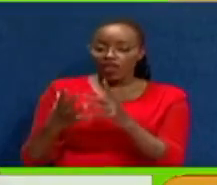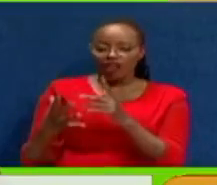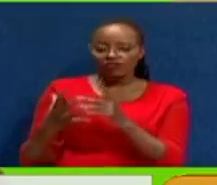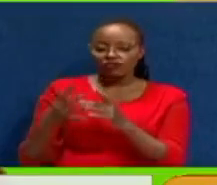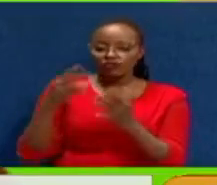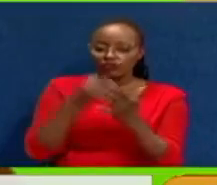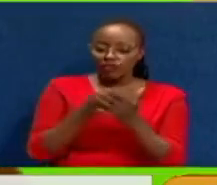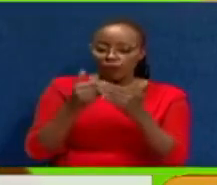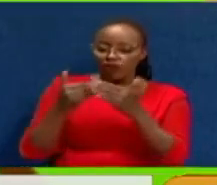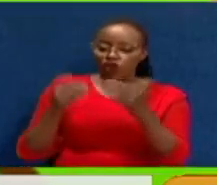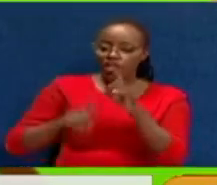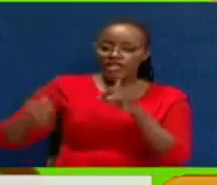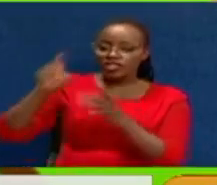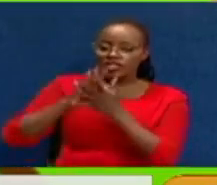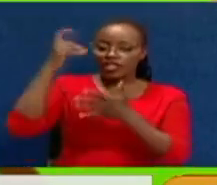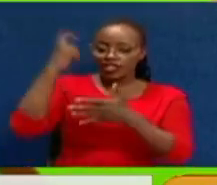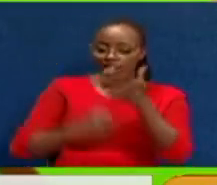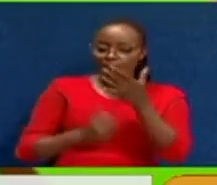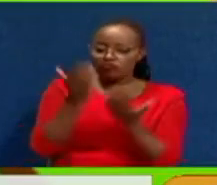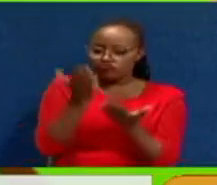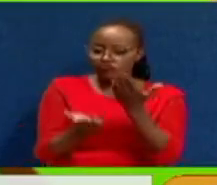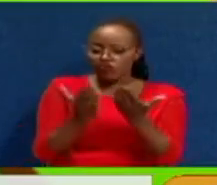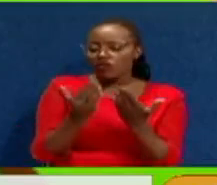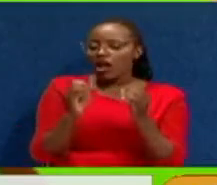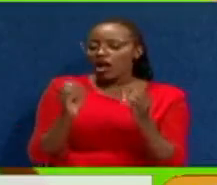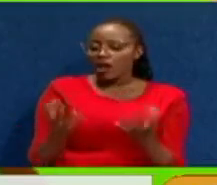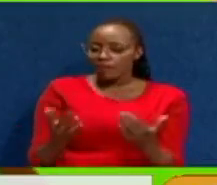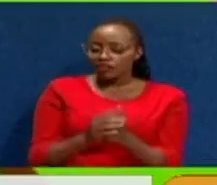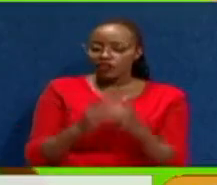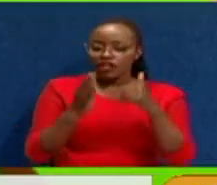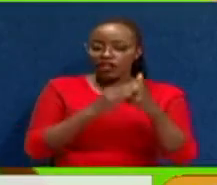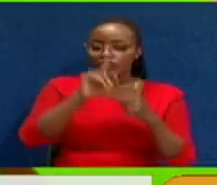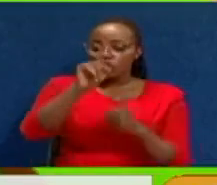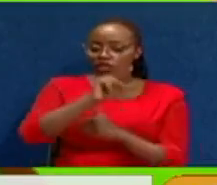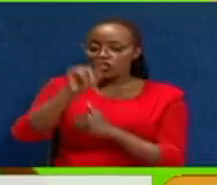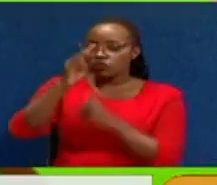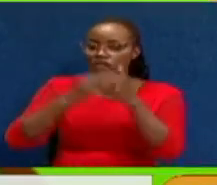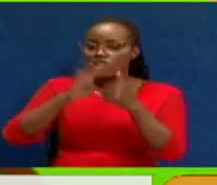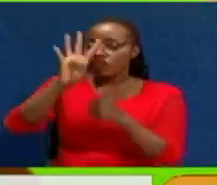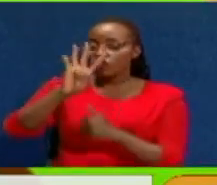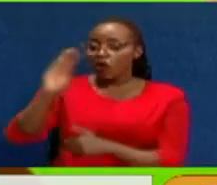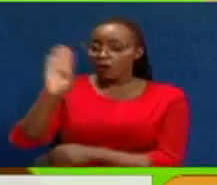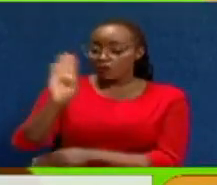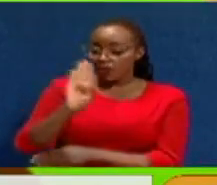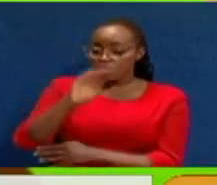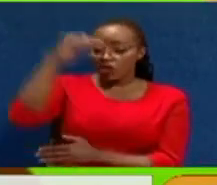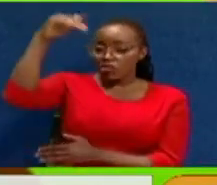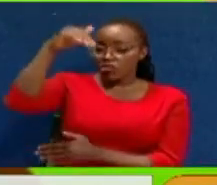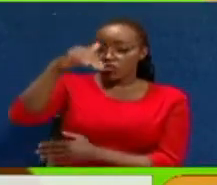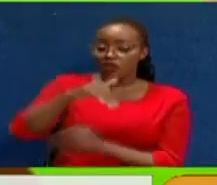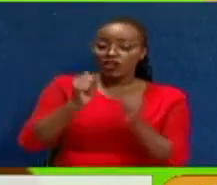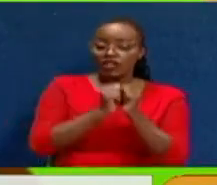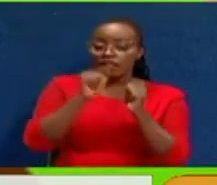before interest and tax to be in the range of Kenya shillings 91 to 94 billion, a decline